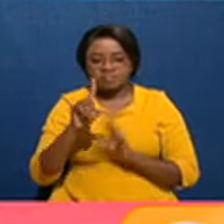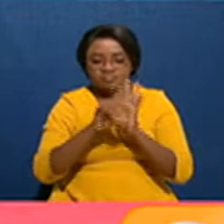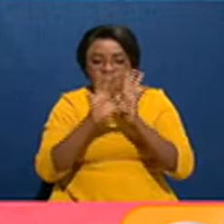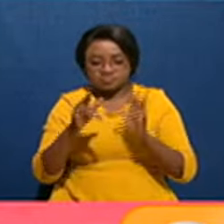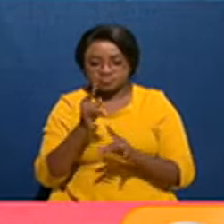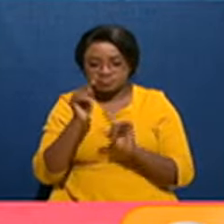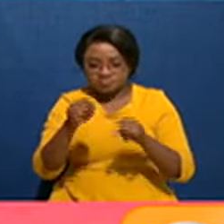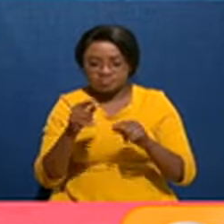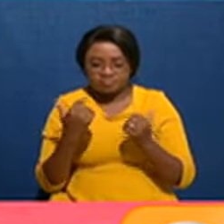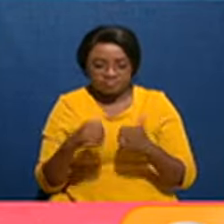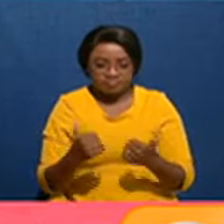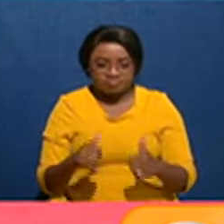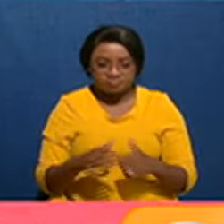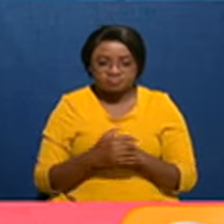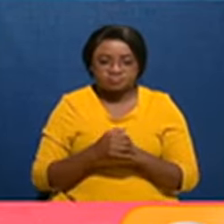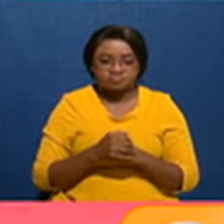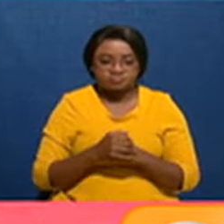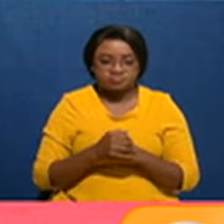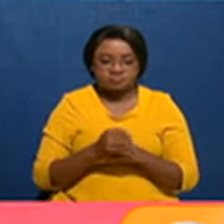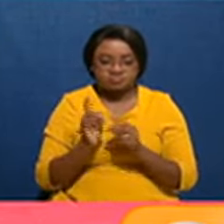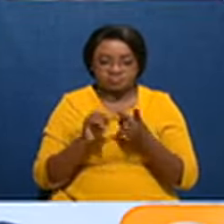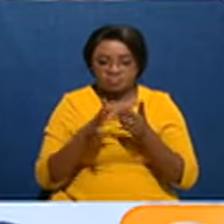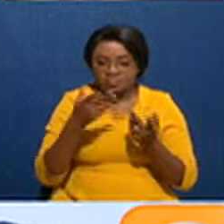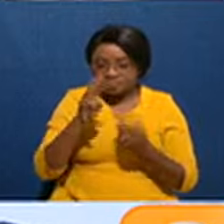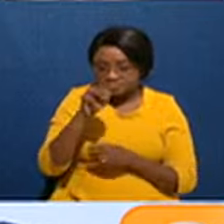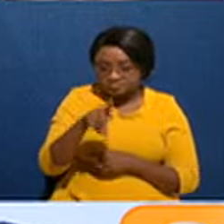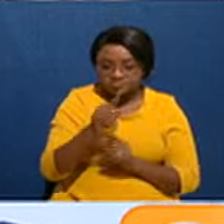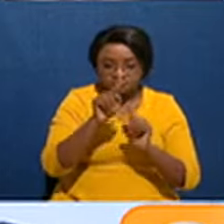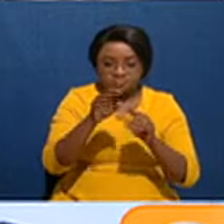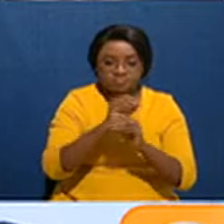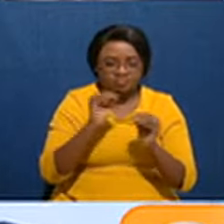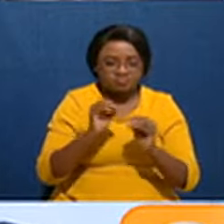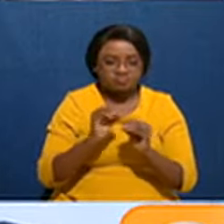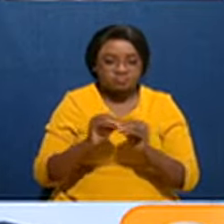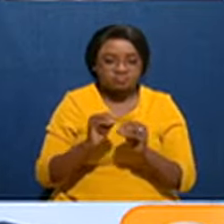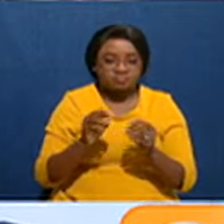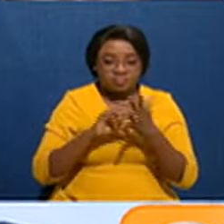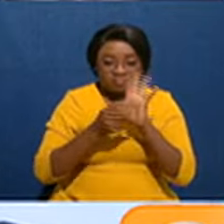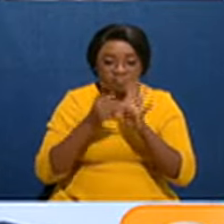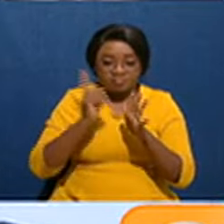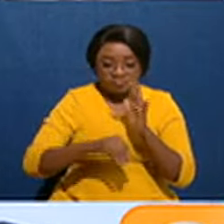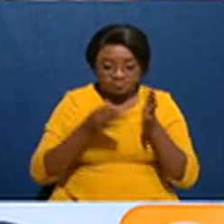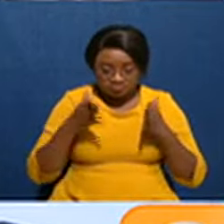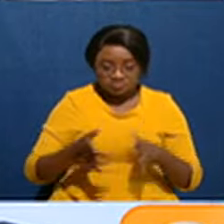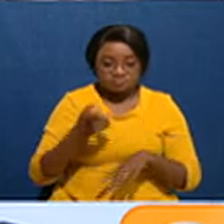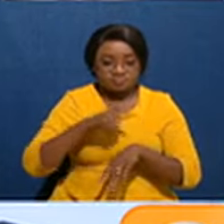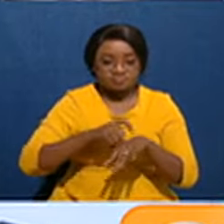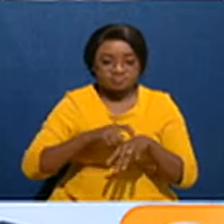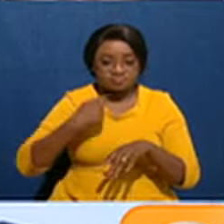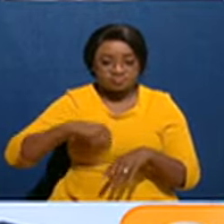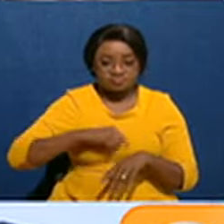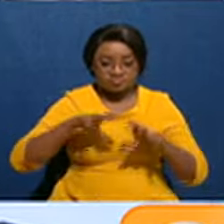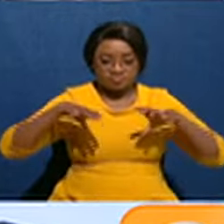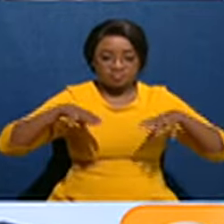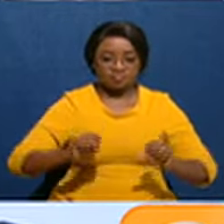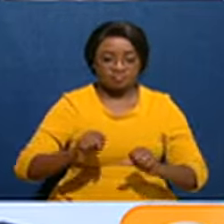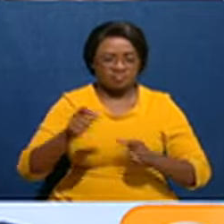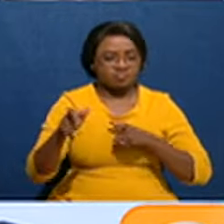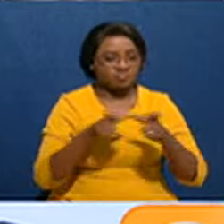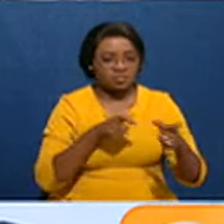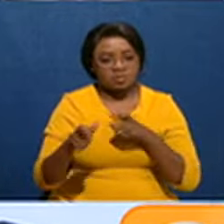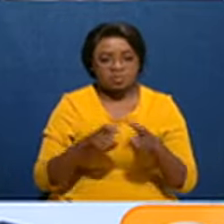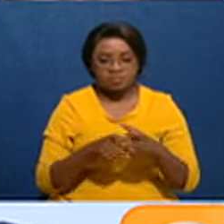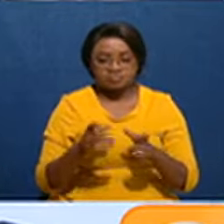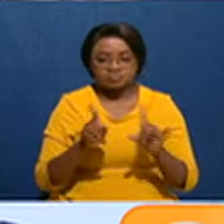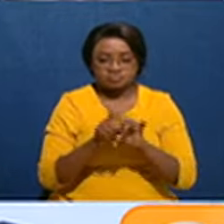that have gone successful. Is it time then to control the building process and